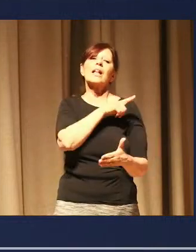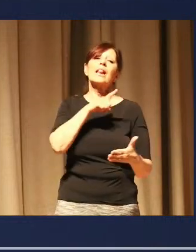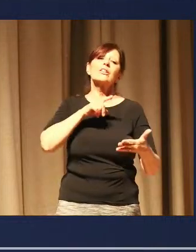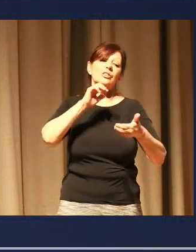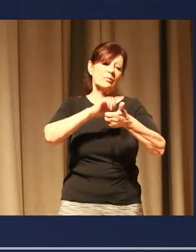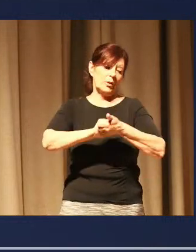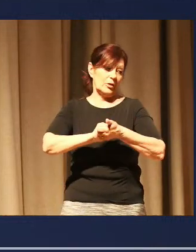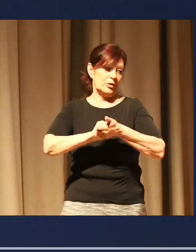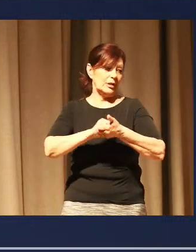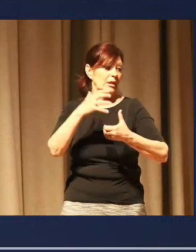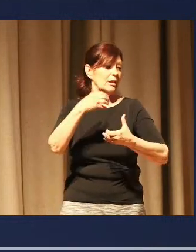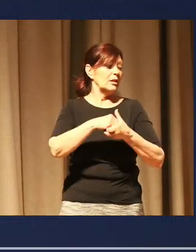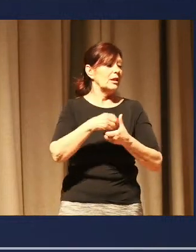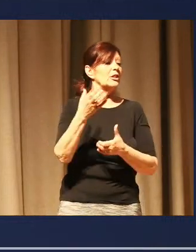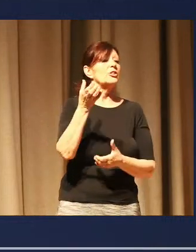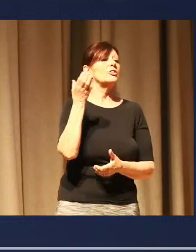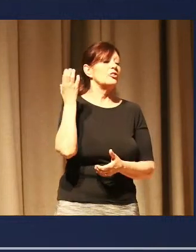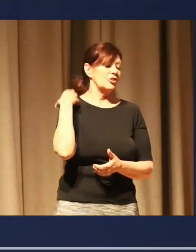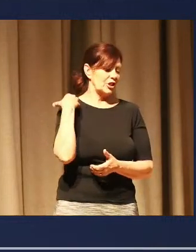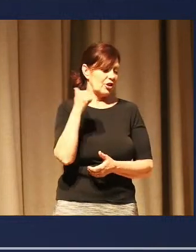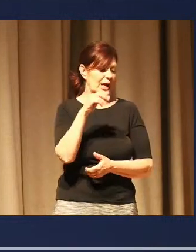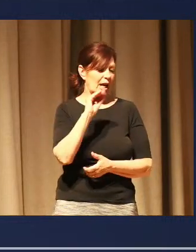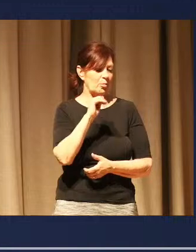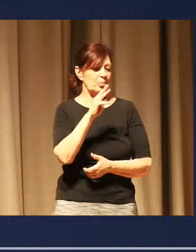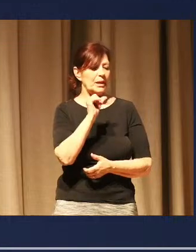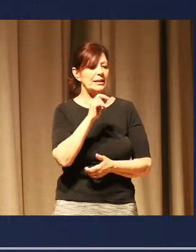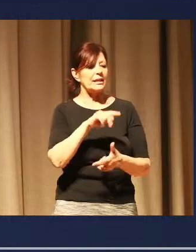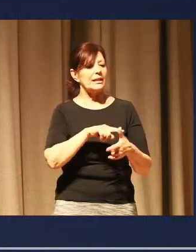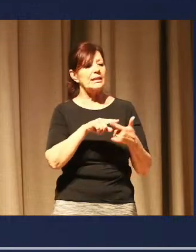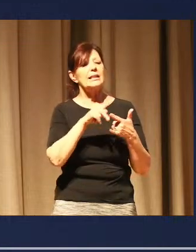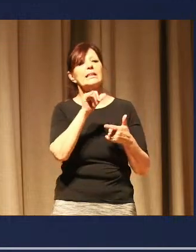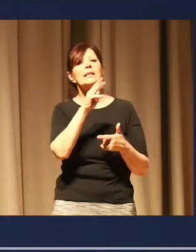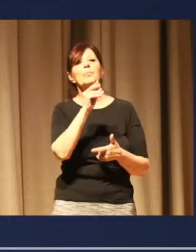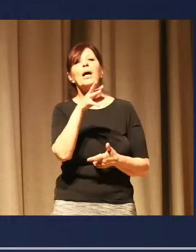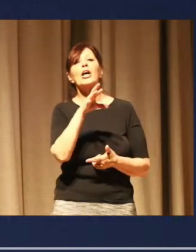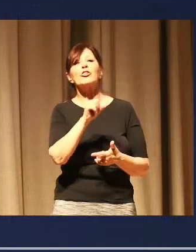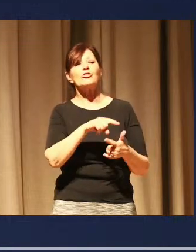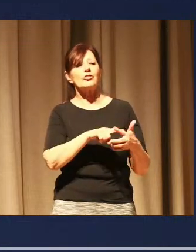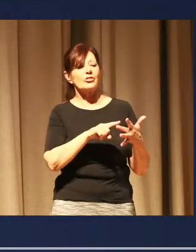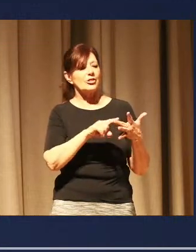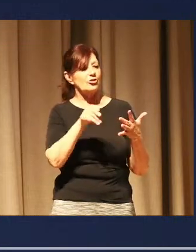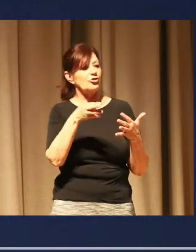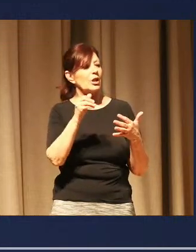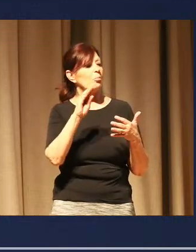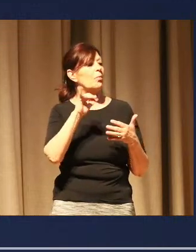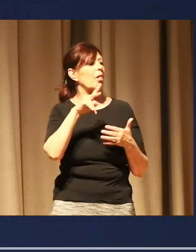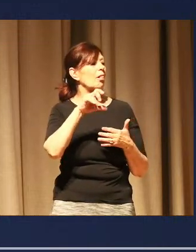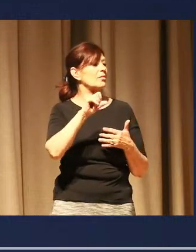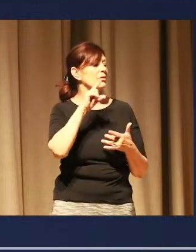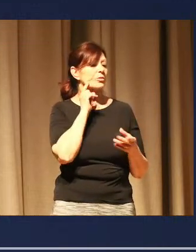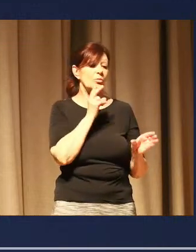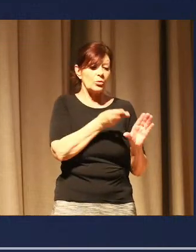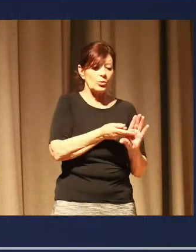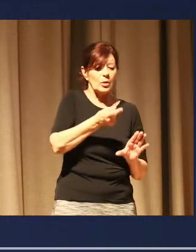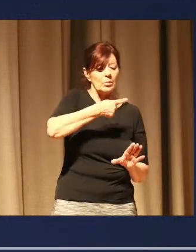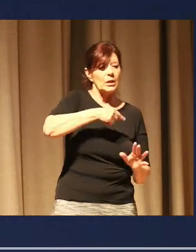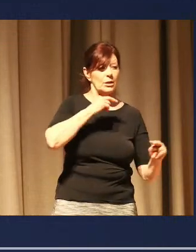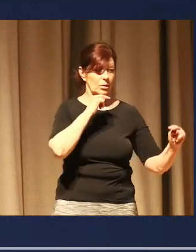partners, including Chair April Baskin, Majority Leader Tim Myers, and Minority Leader John Mills, who joined me in